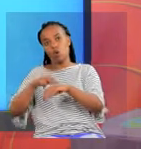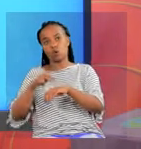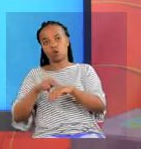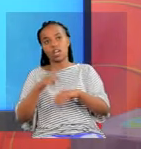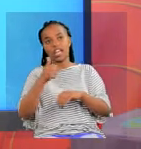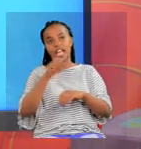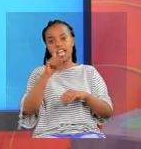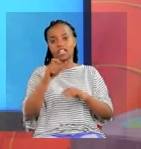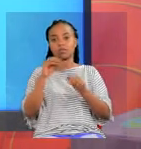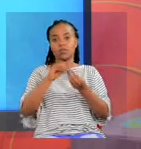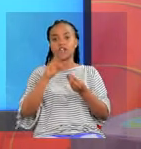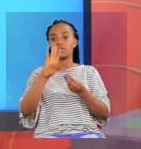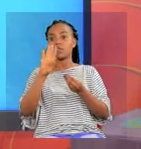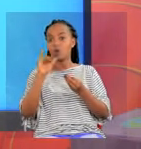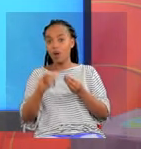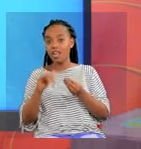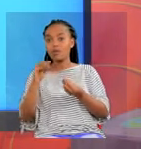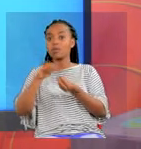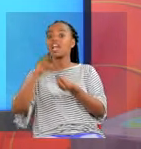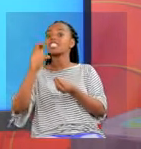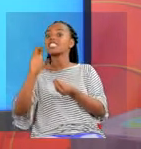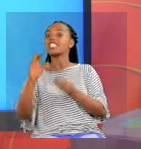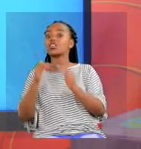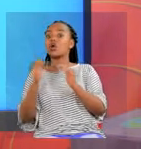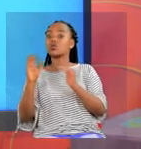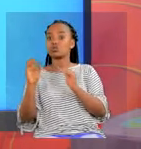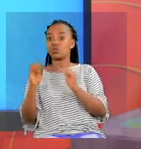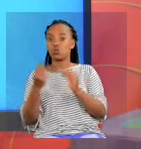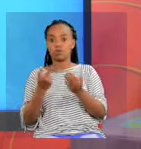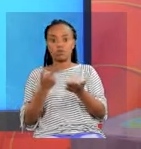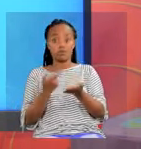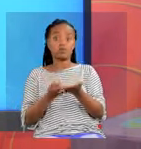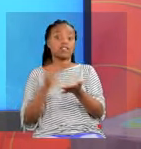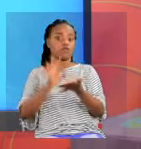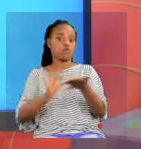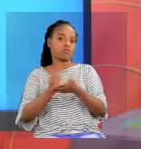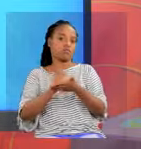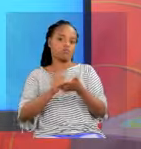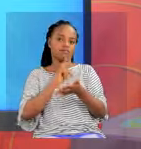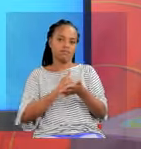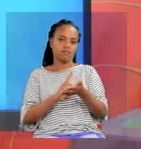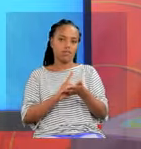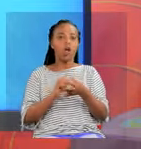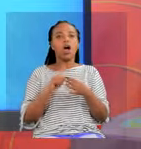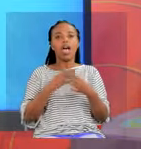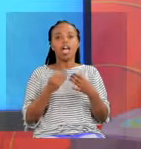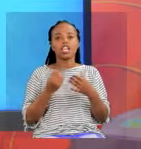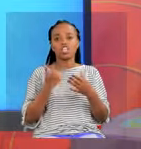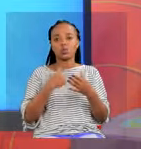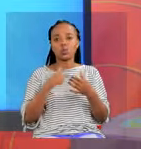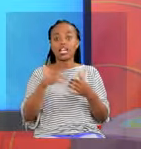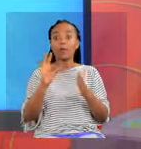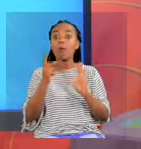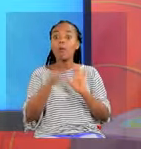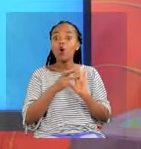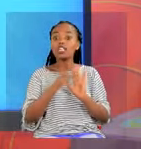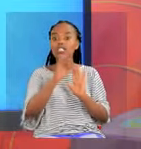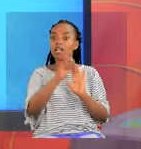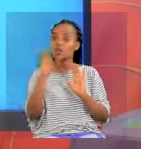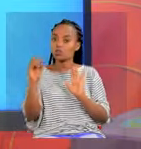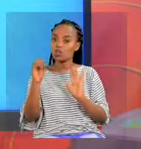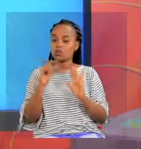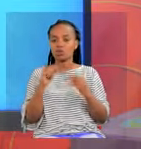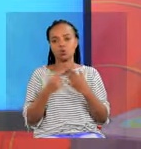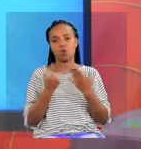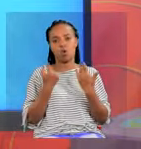ax plus by plus c is equal to 0, so I must write in that form. and we have the point this one. So